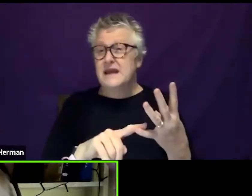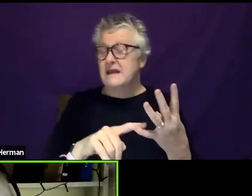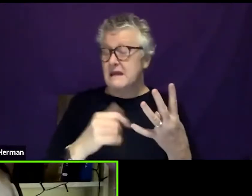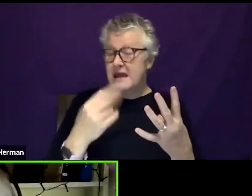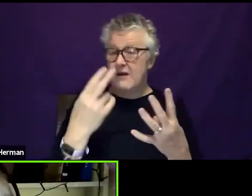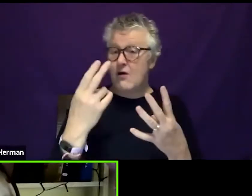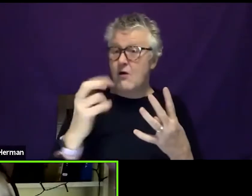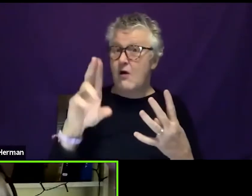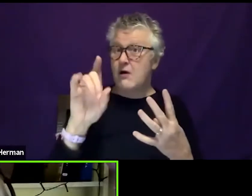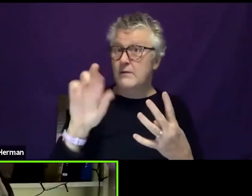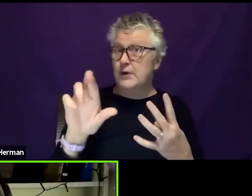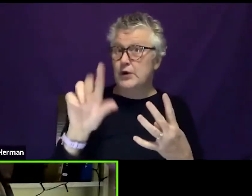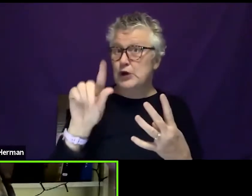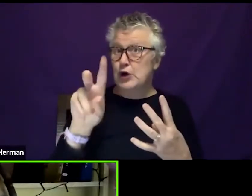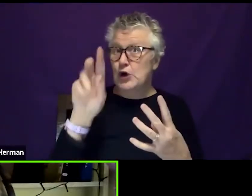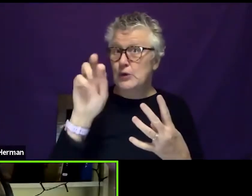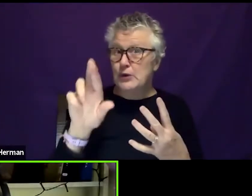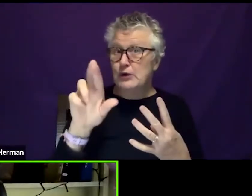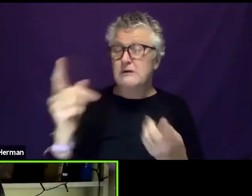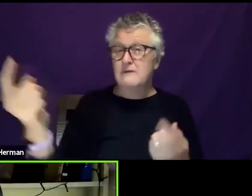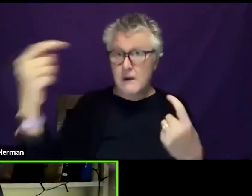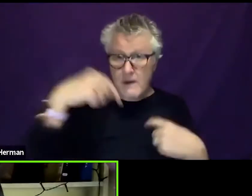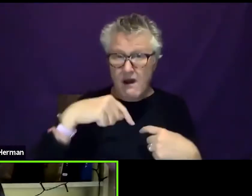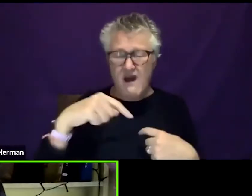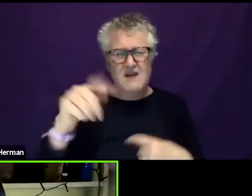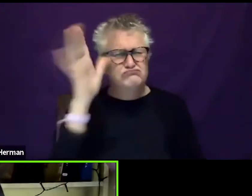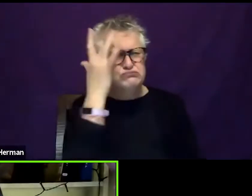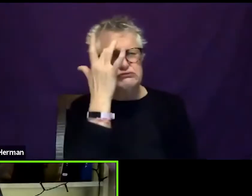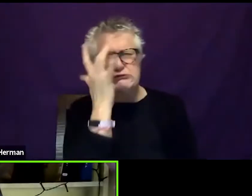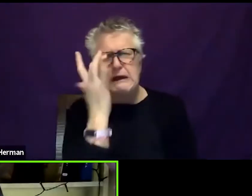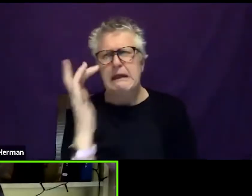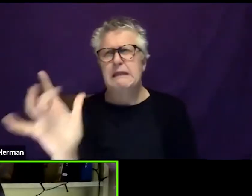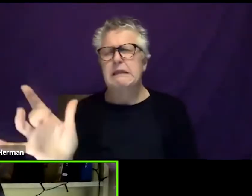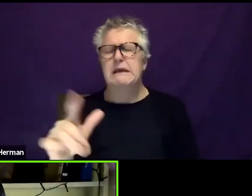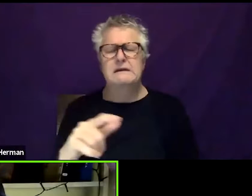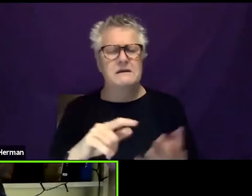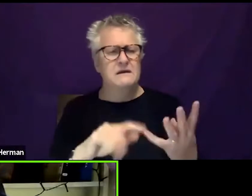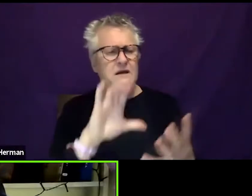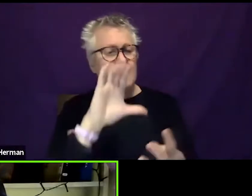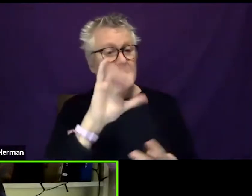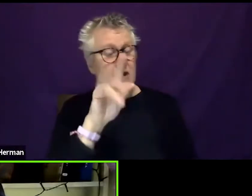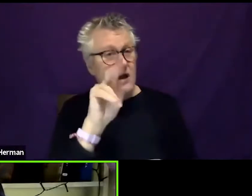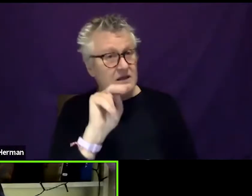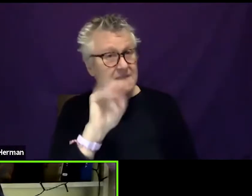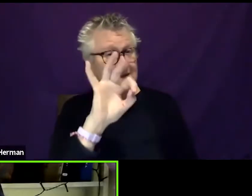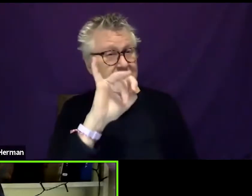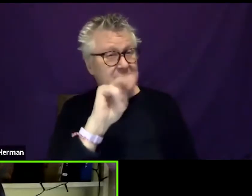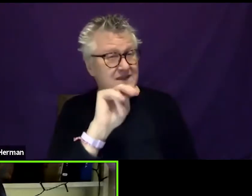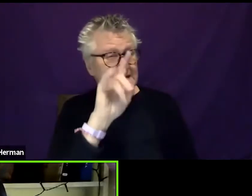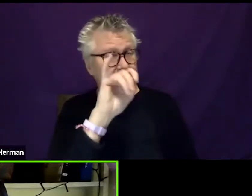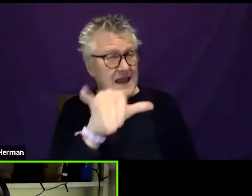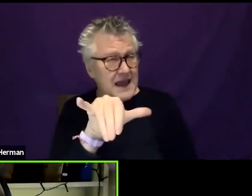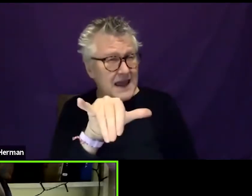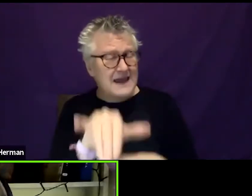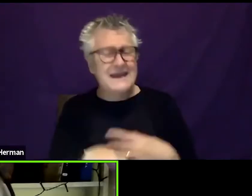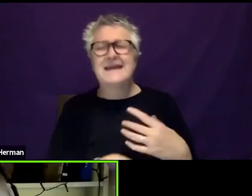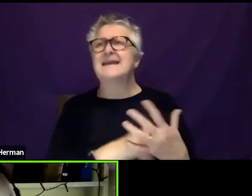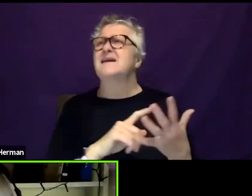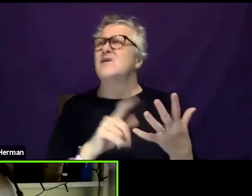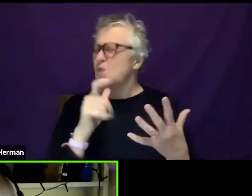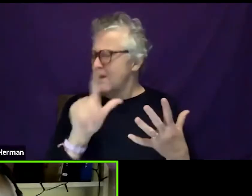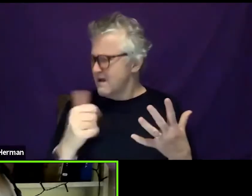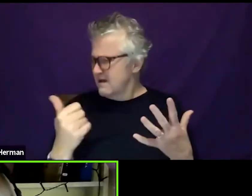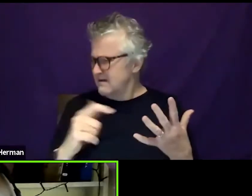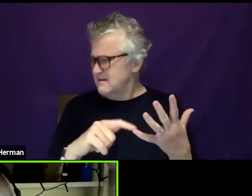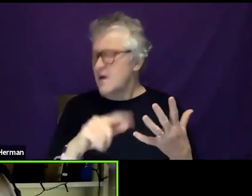who is brilliant, and Carly Finlay, Who else have we had? Tanny